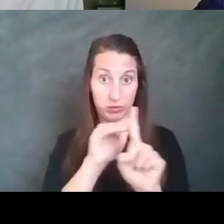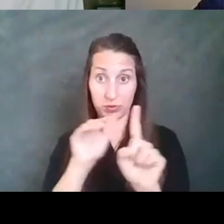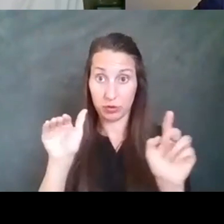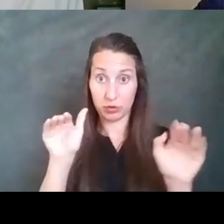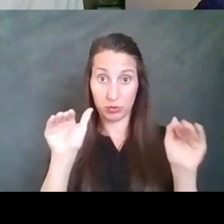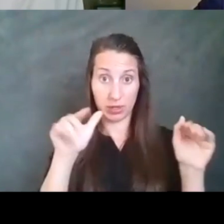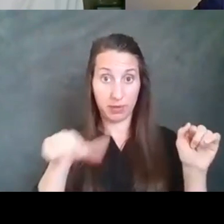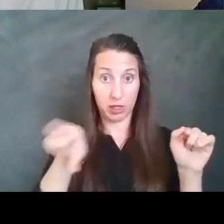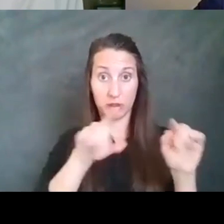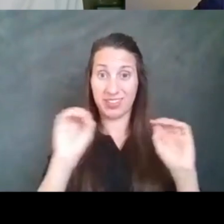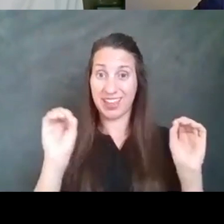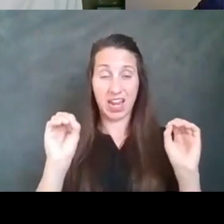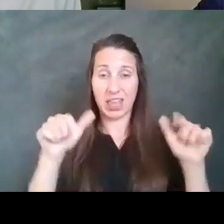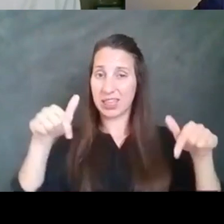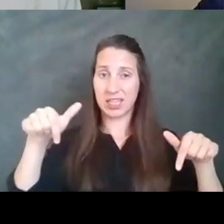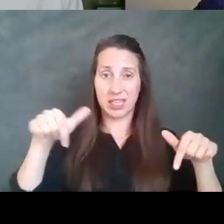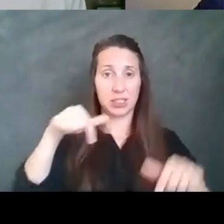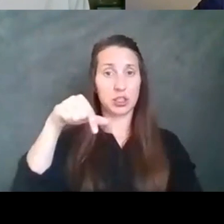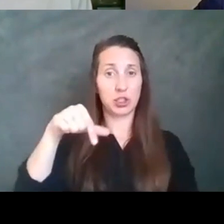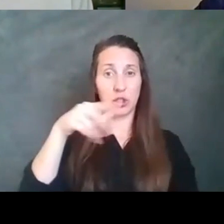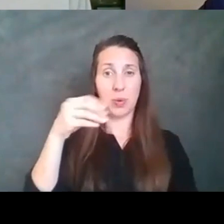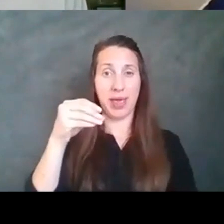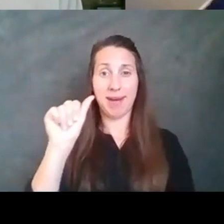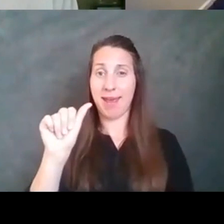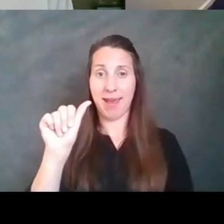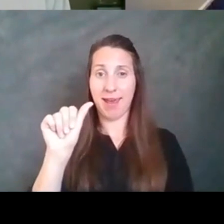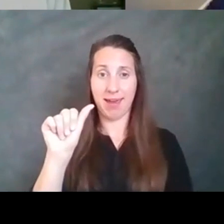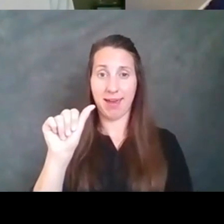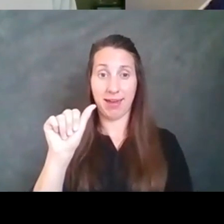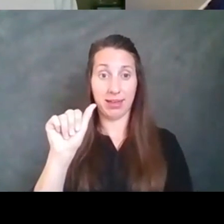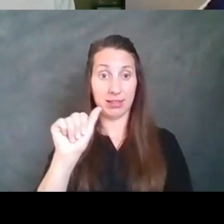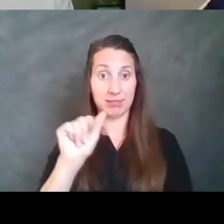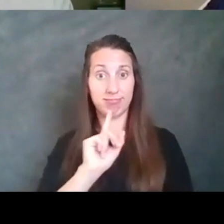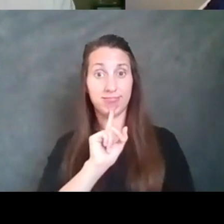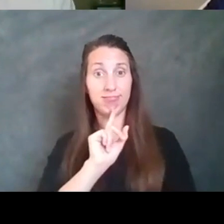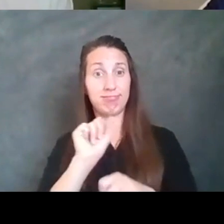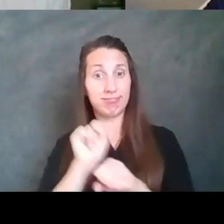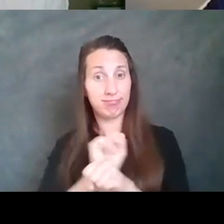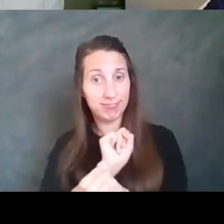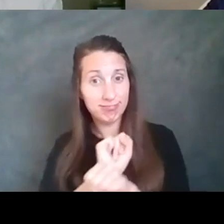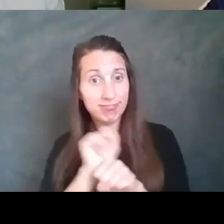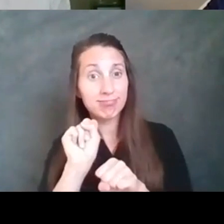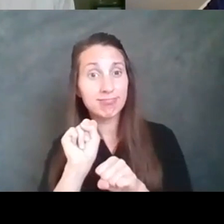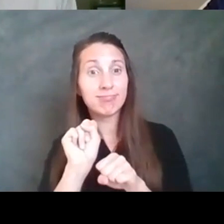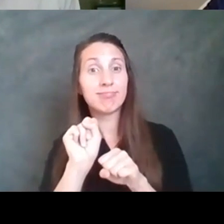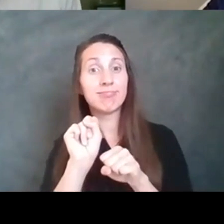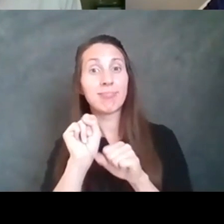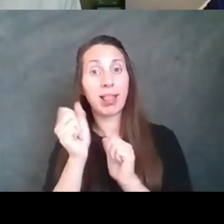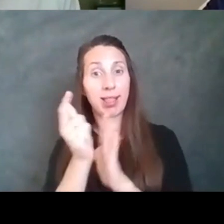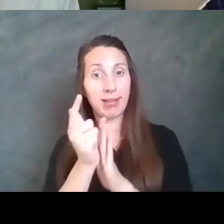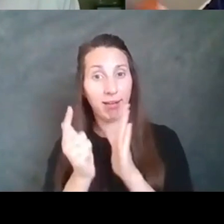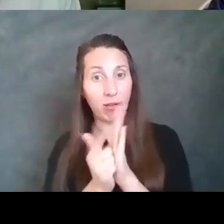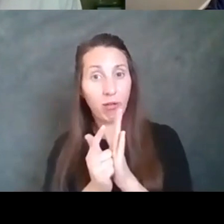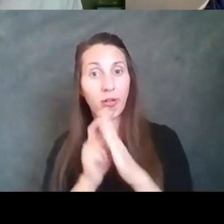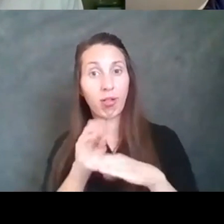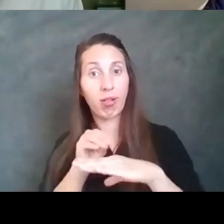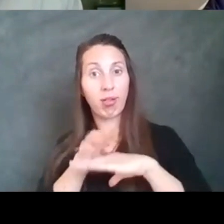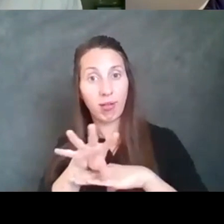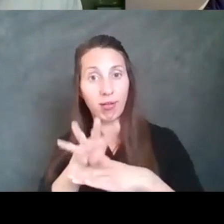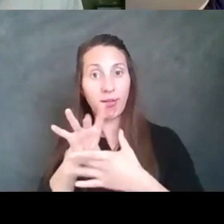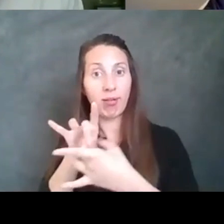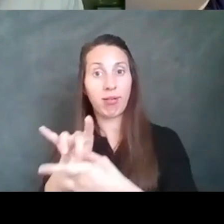Q&A section should be considered to create a lawyer-client relationship, and that you should